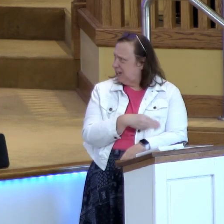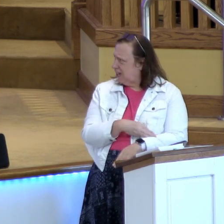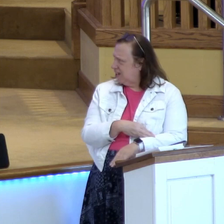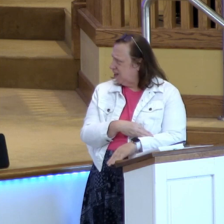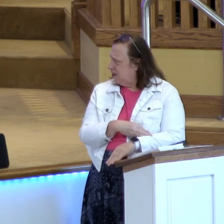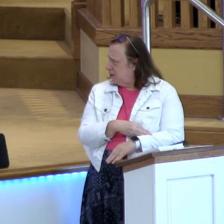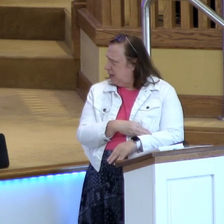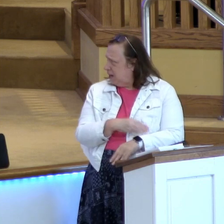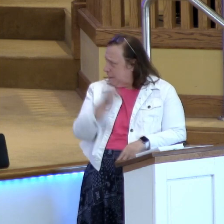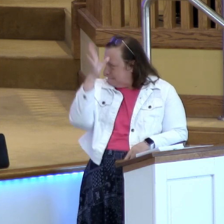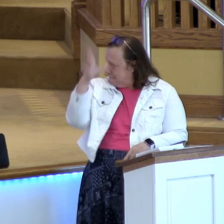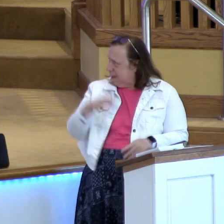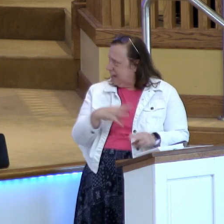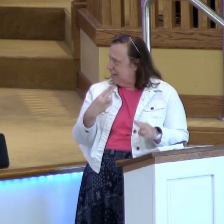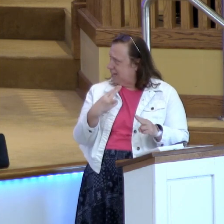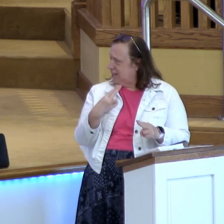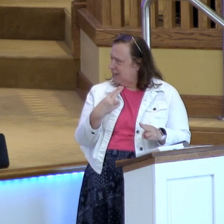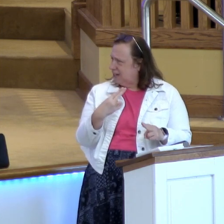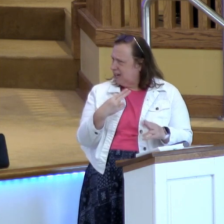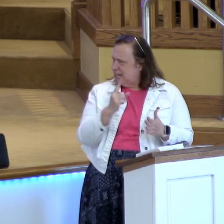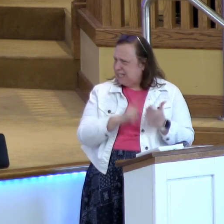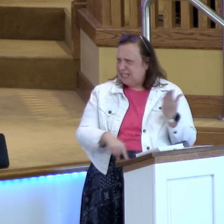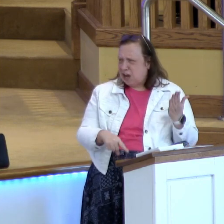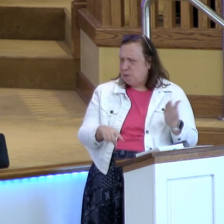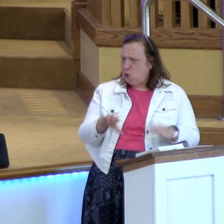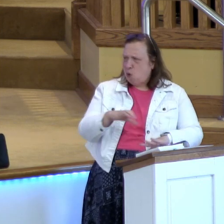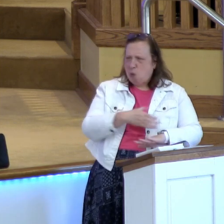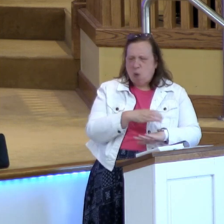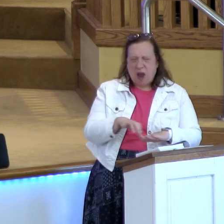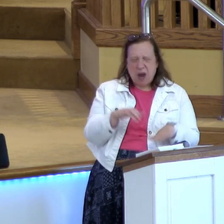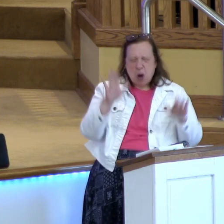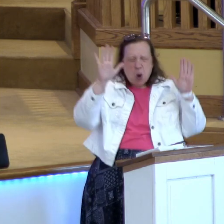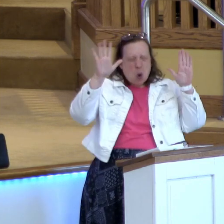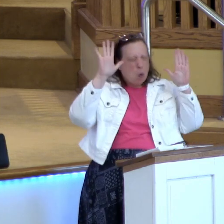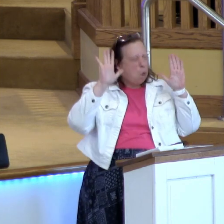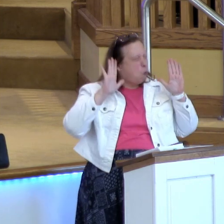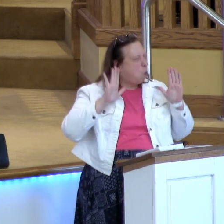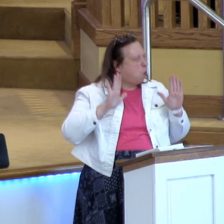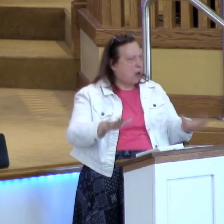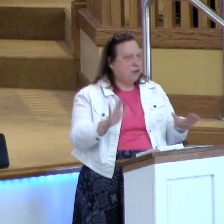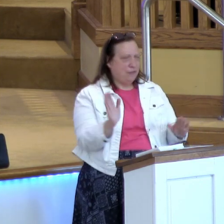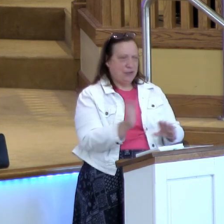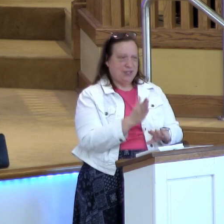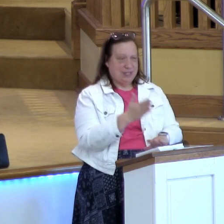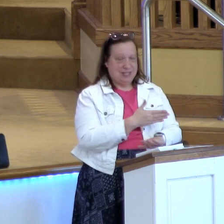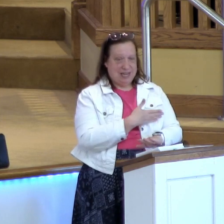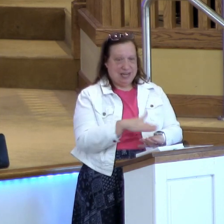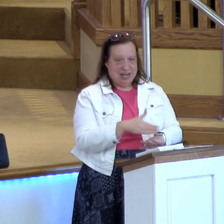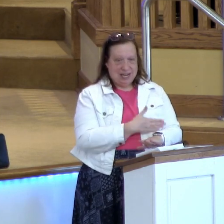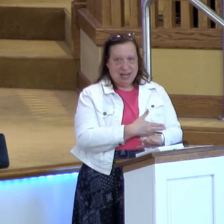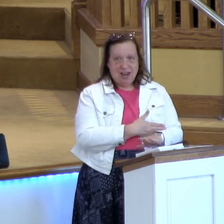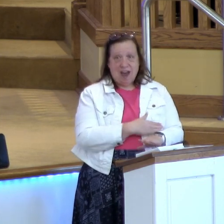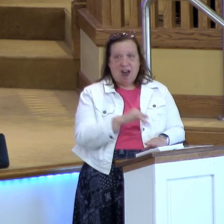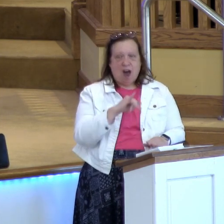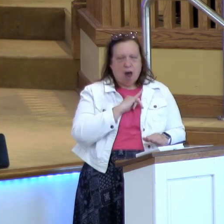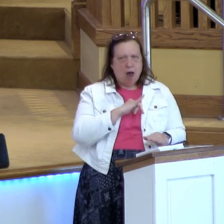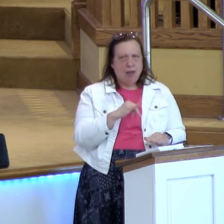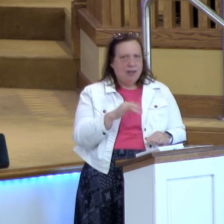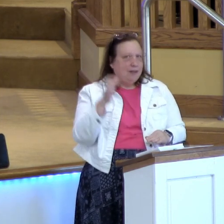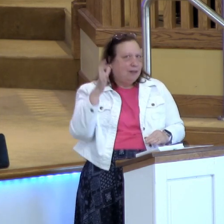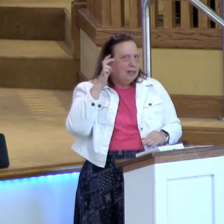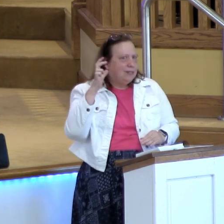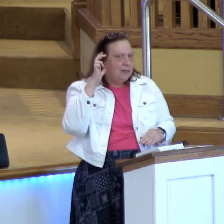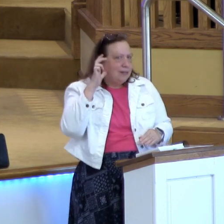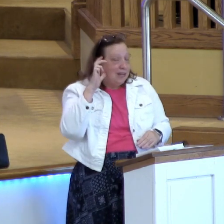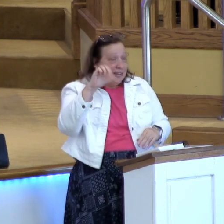Jenkins, some choir deal, and it was awesome. God is awesome, and I played it like 10